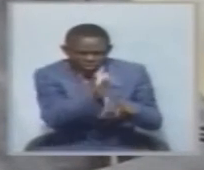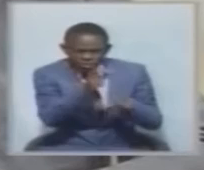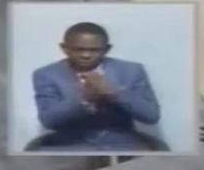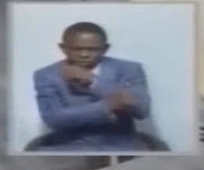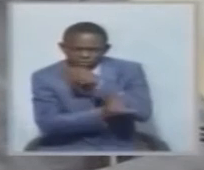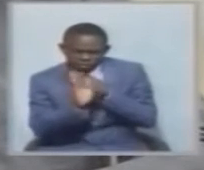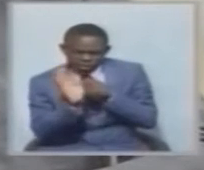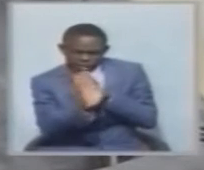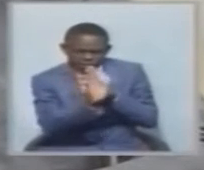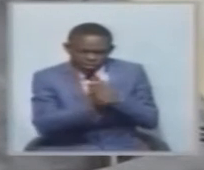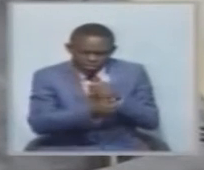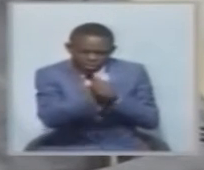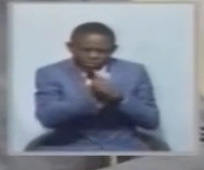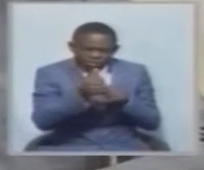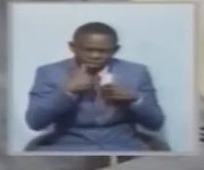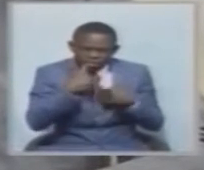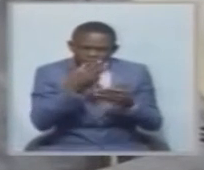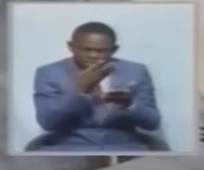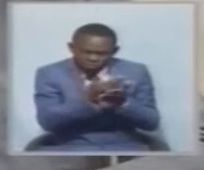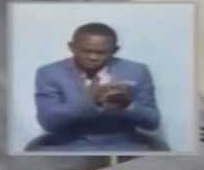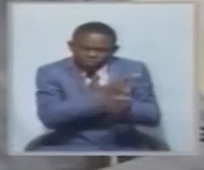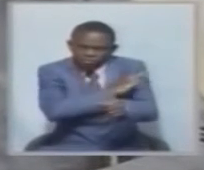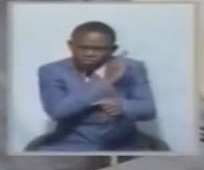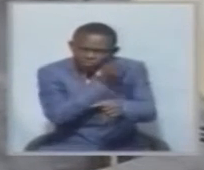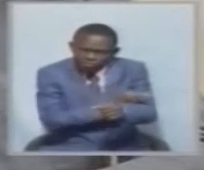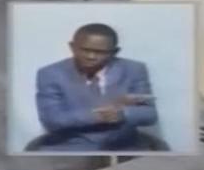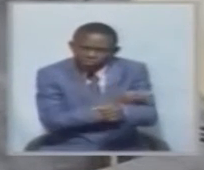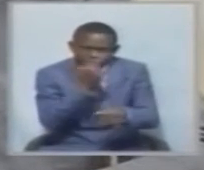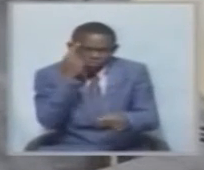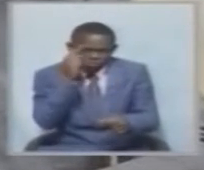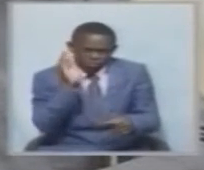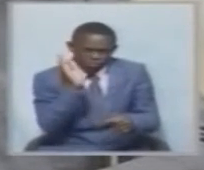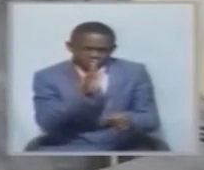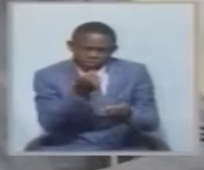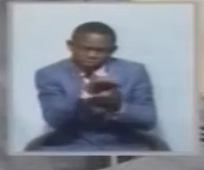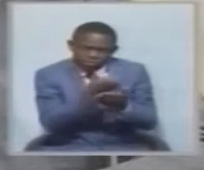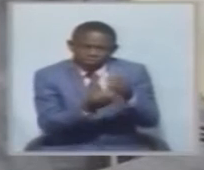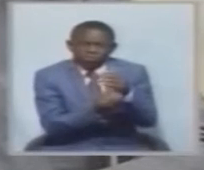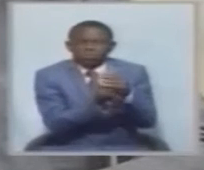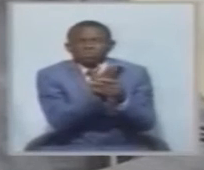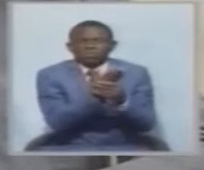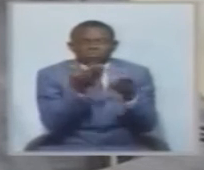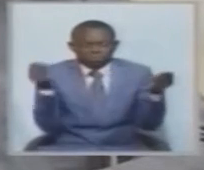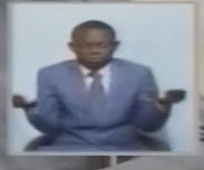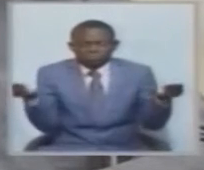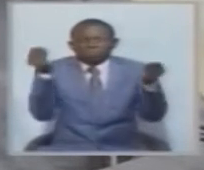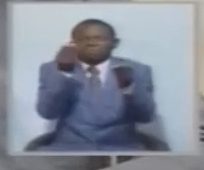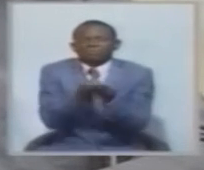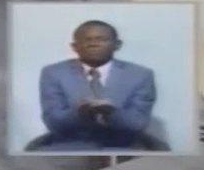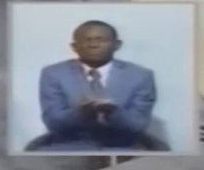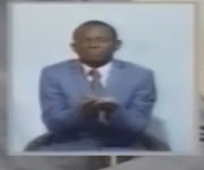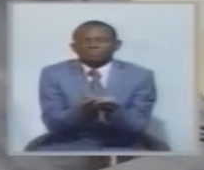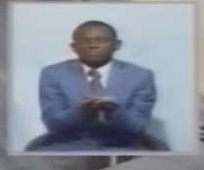what we want to undertake in order to spur economic growth in this country. So as a country, we are then